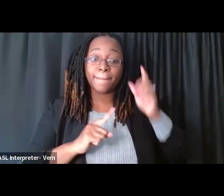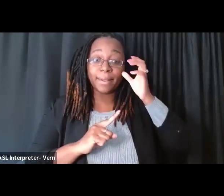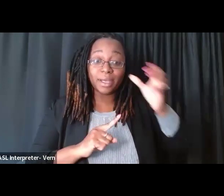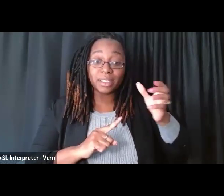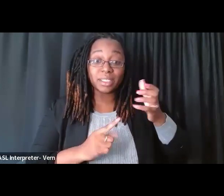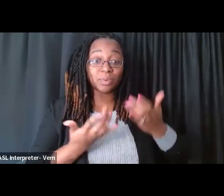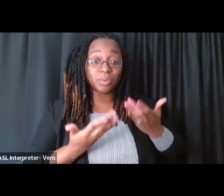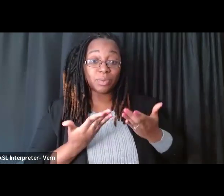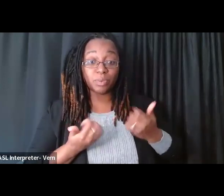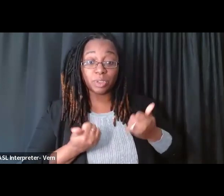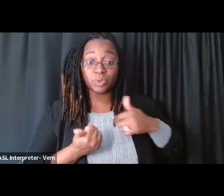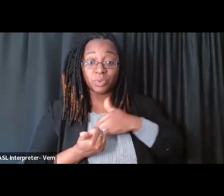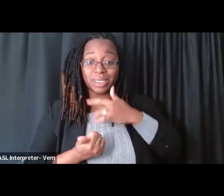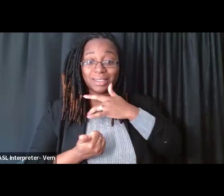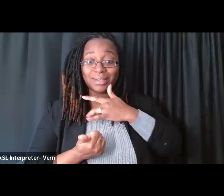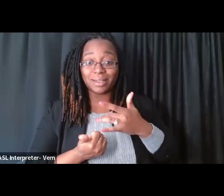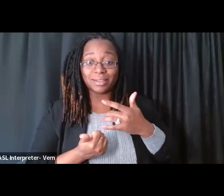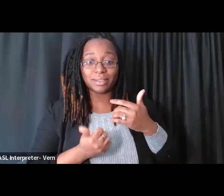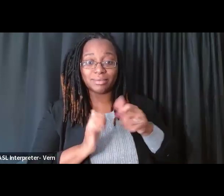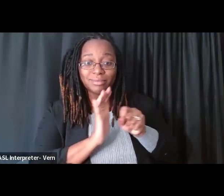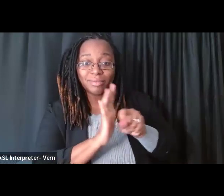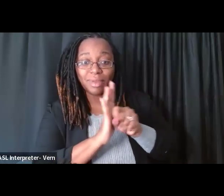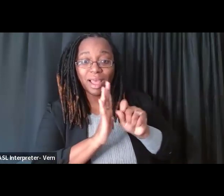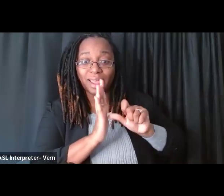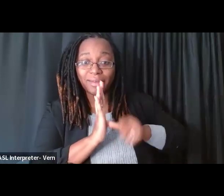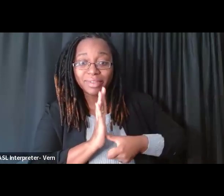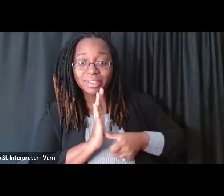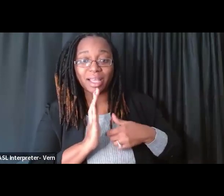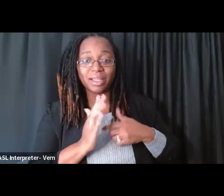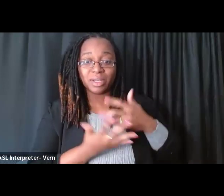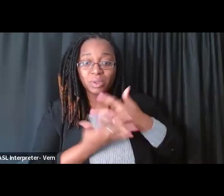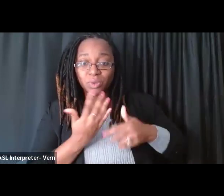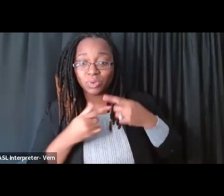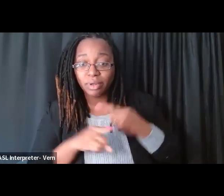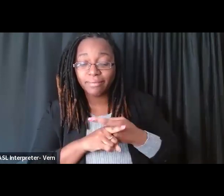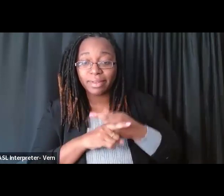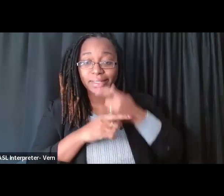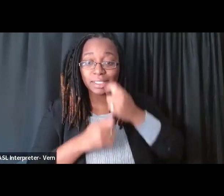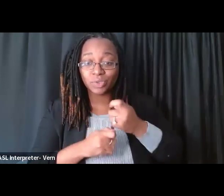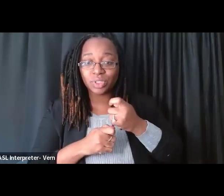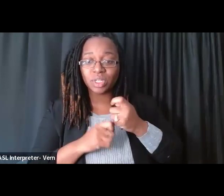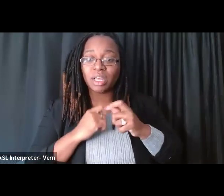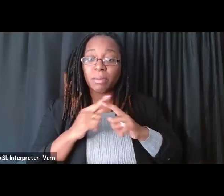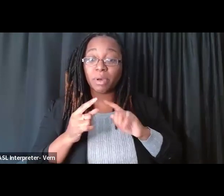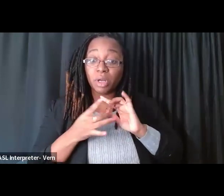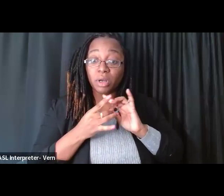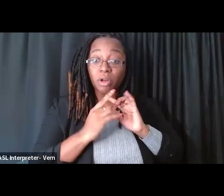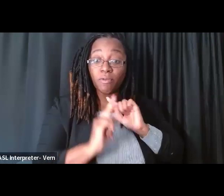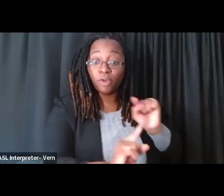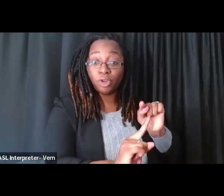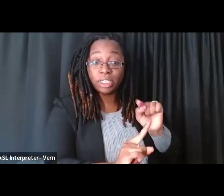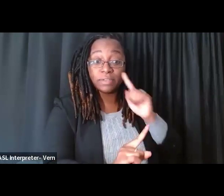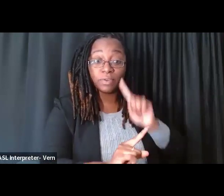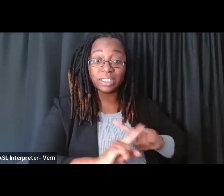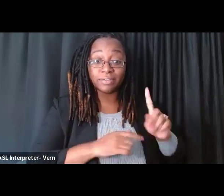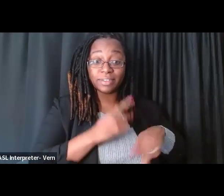a starting place to a question many folks struggle with when I ask it in Foundations of Race and